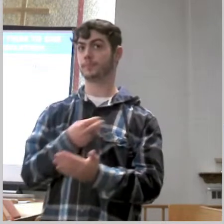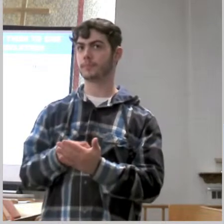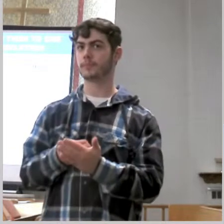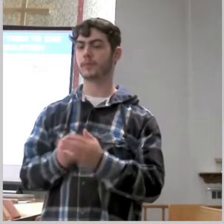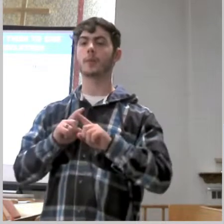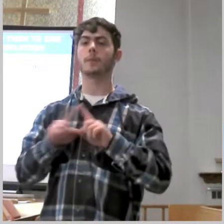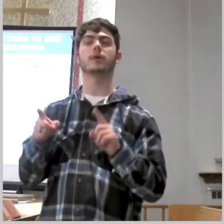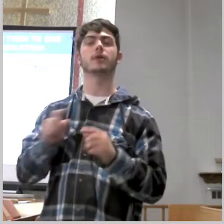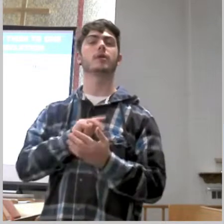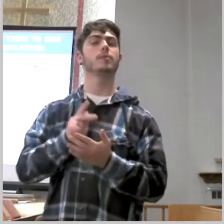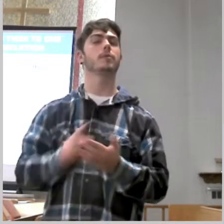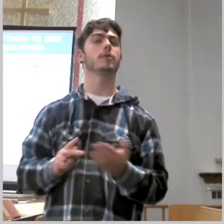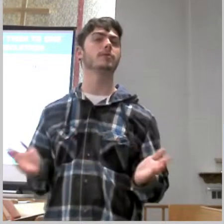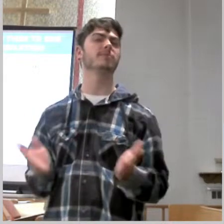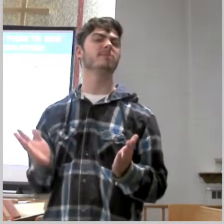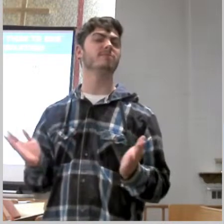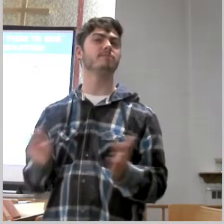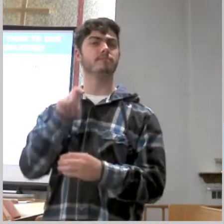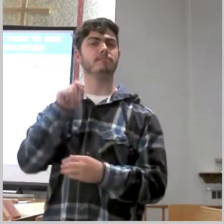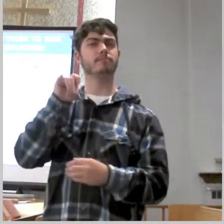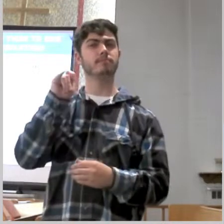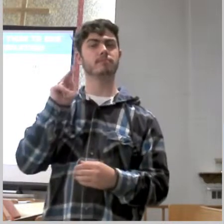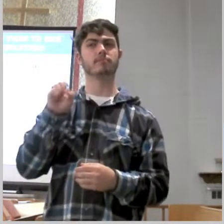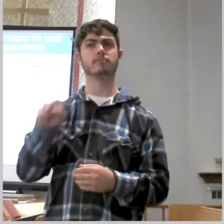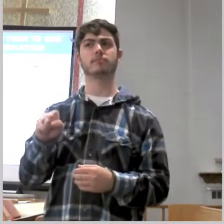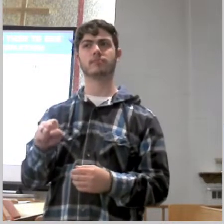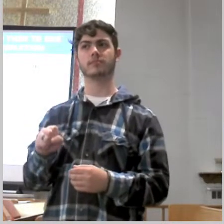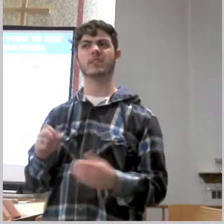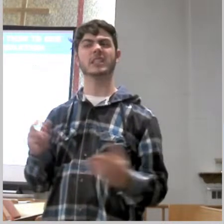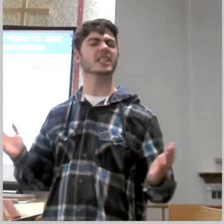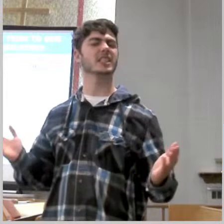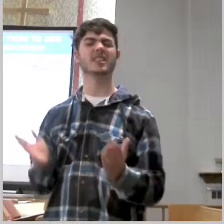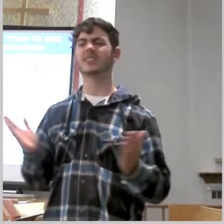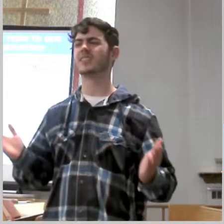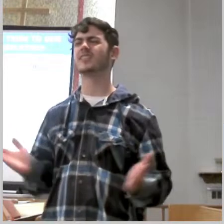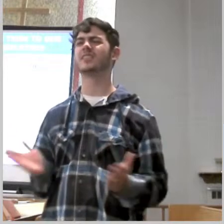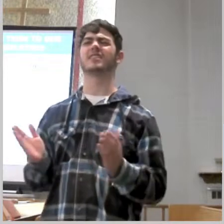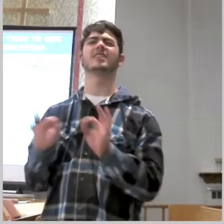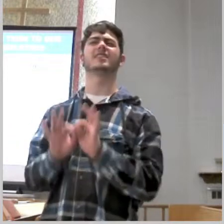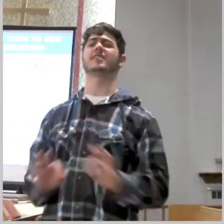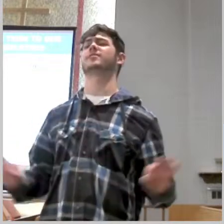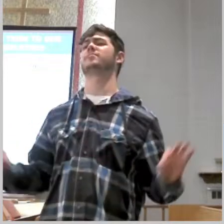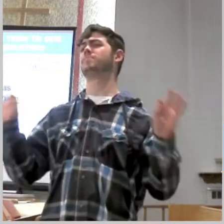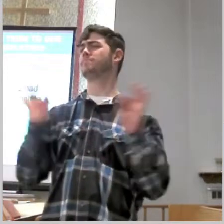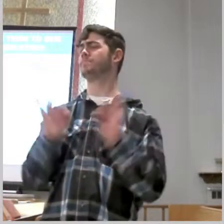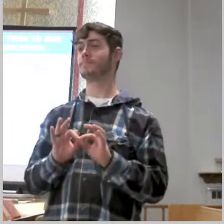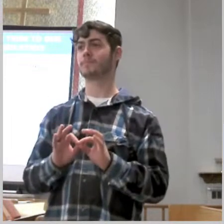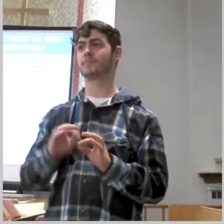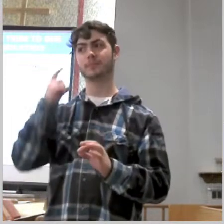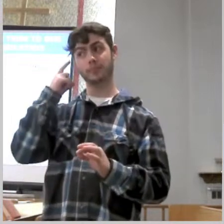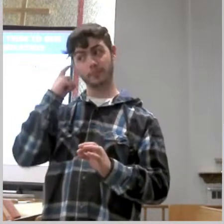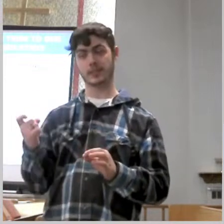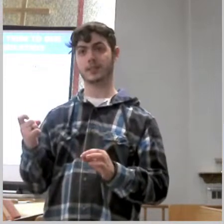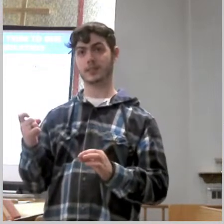Titus. He's urging him. So there's a sense of urgency here because there was